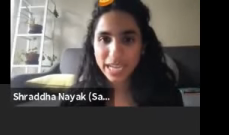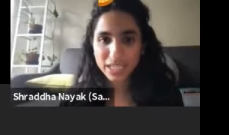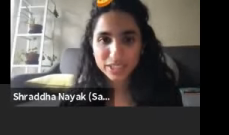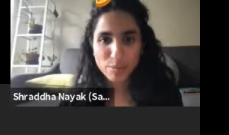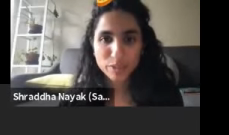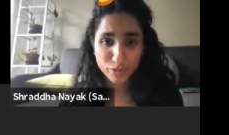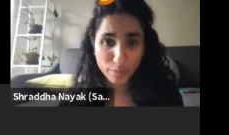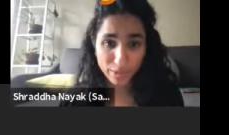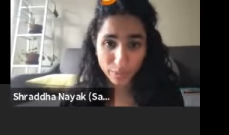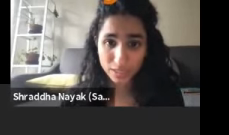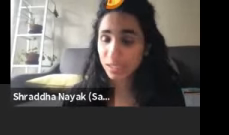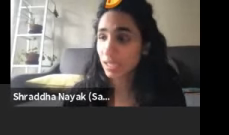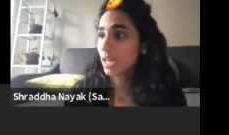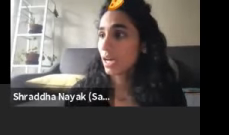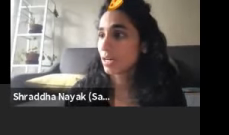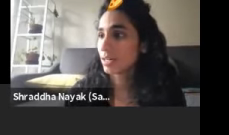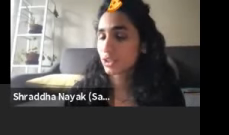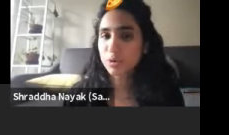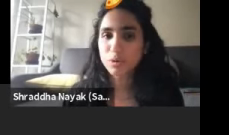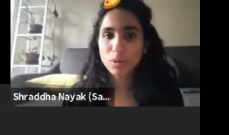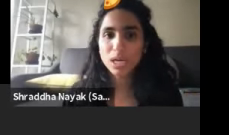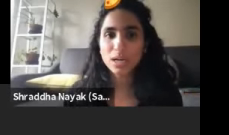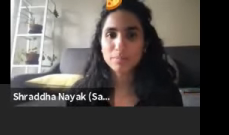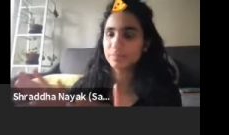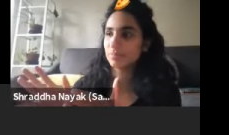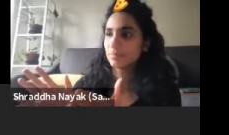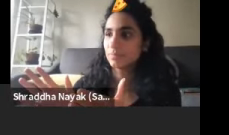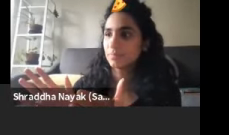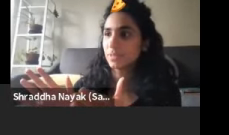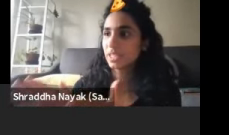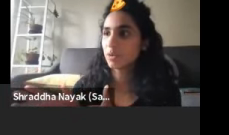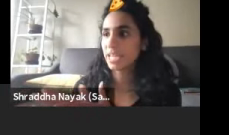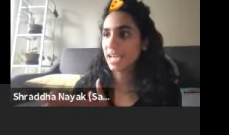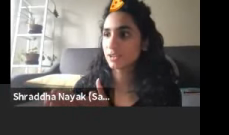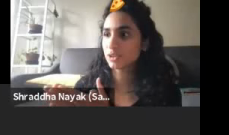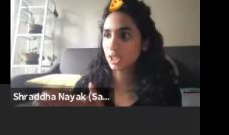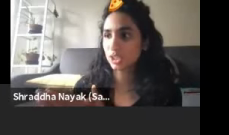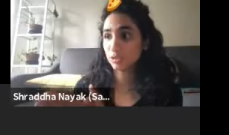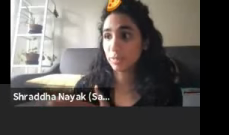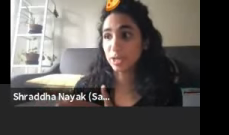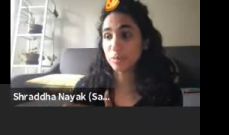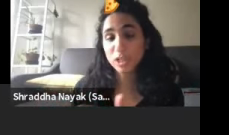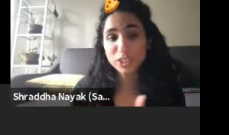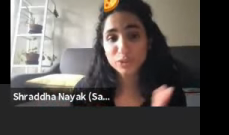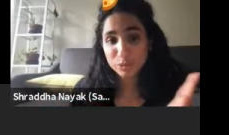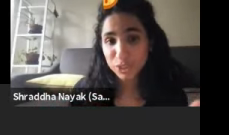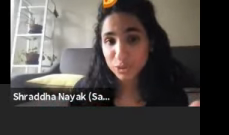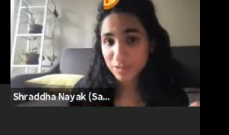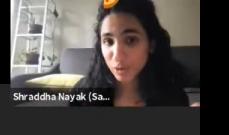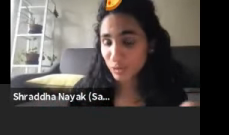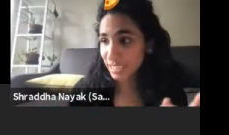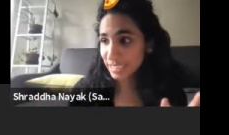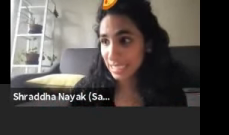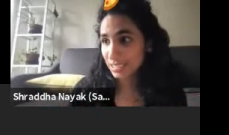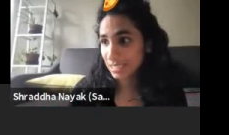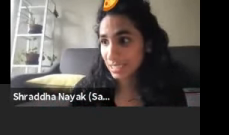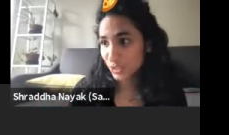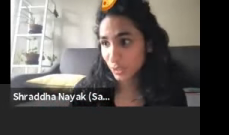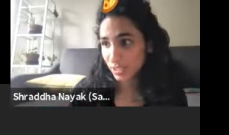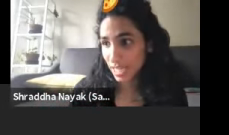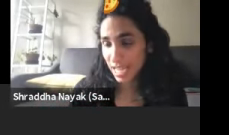here again are samples from my work. So here we have structures of biomolecules, which you have already